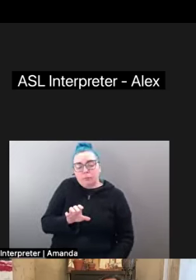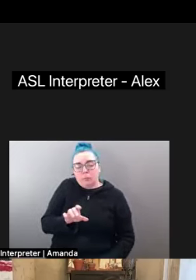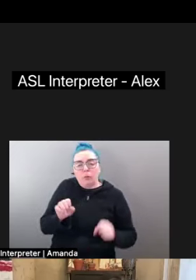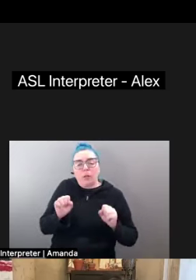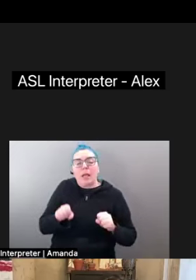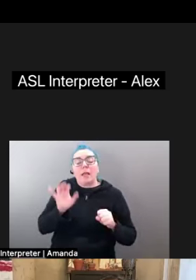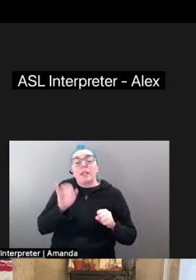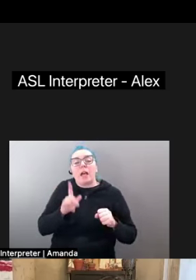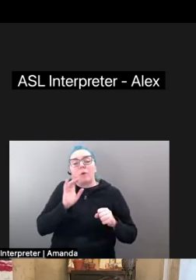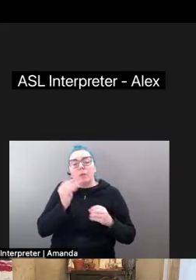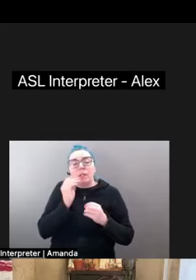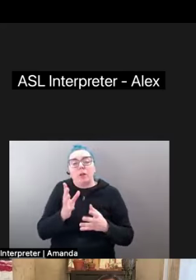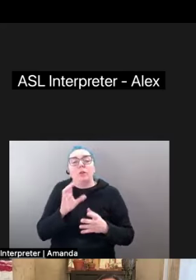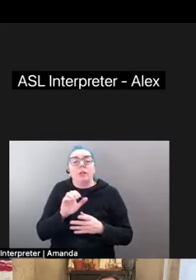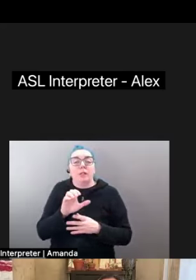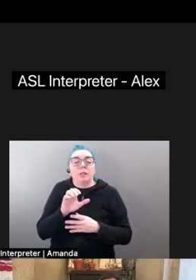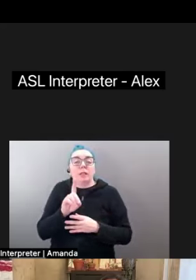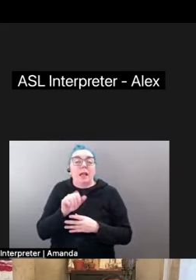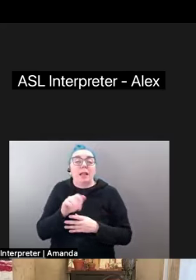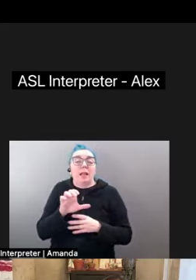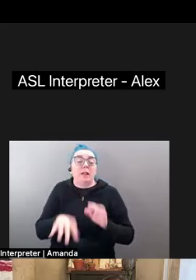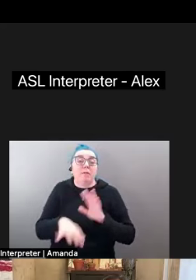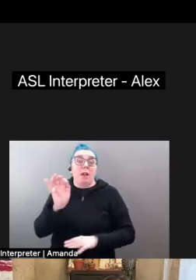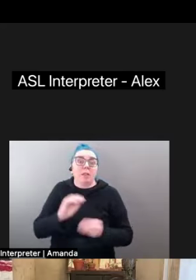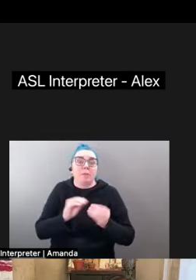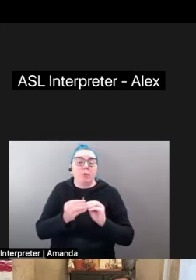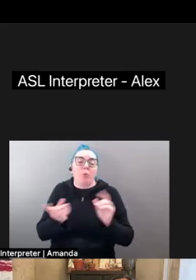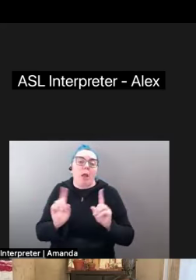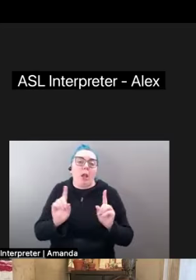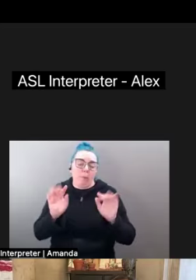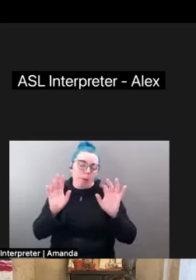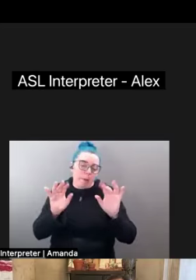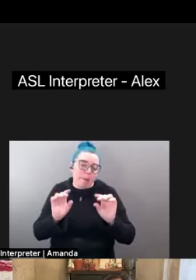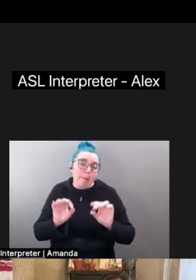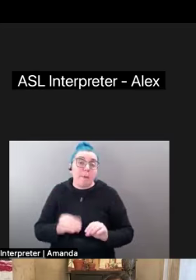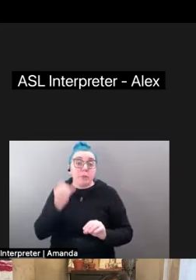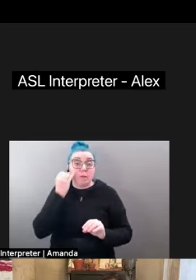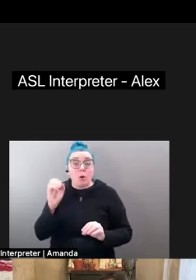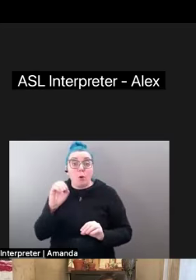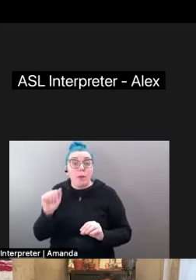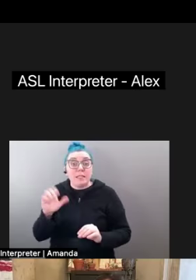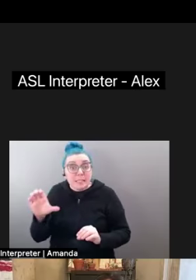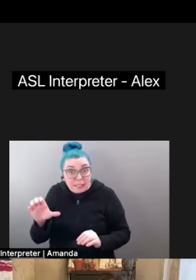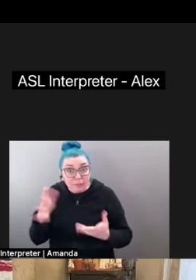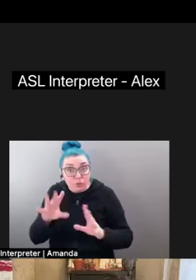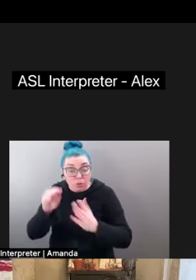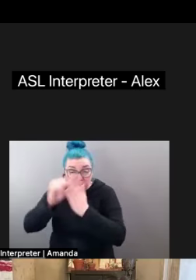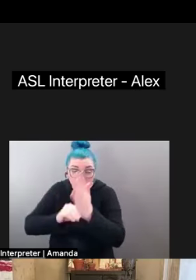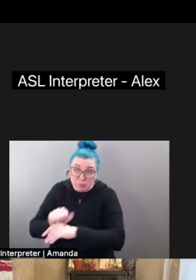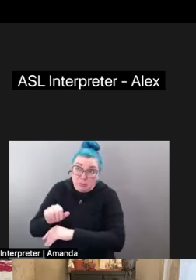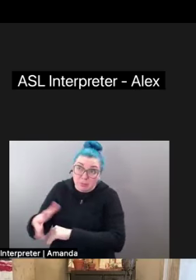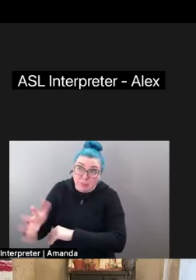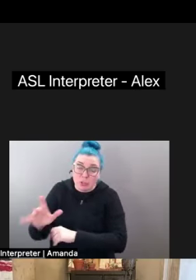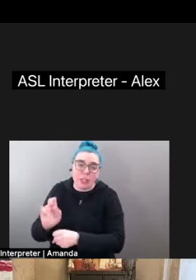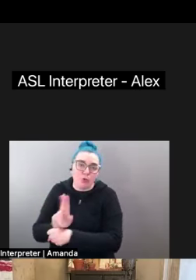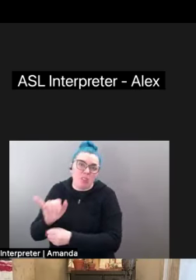within CKAF where you can find those numbers. So if you've already completed that for OAC, you can use that for a quick reference. I